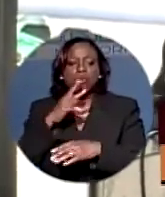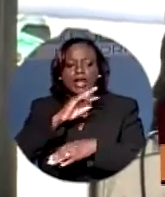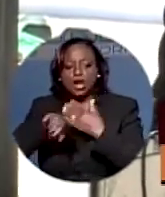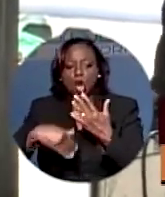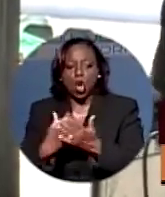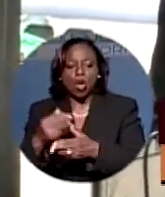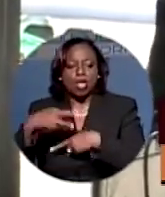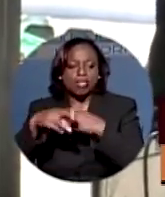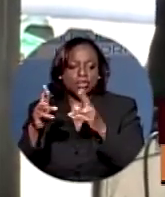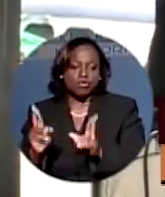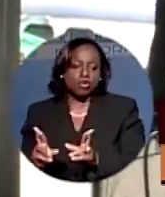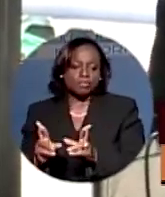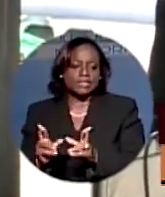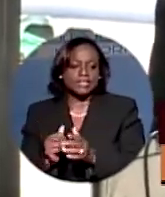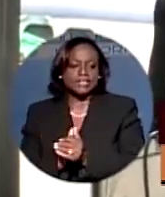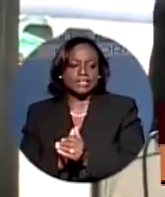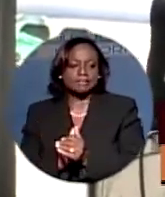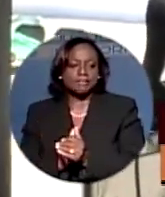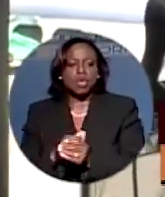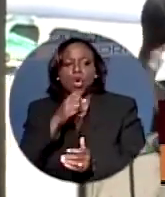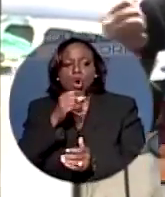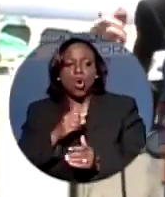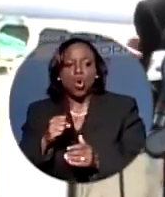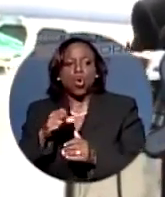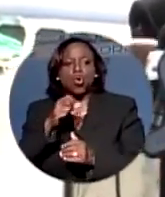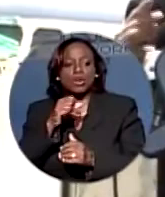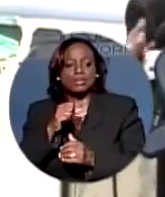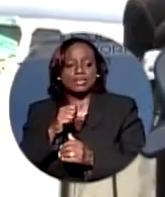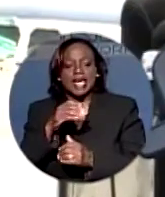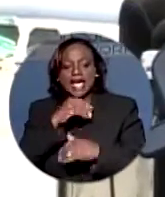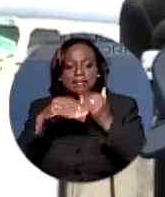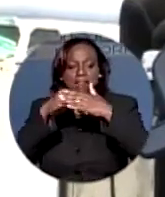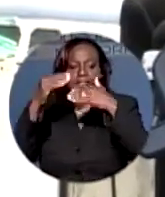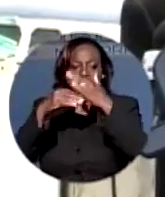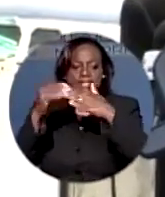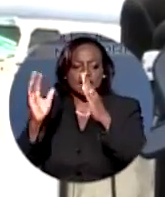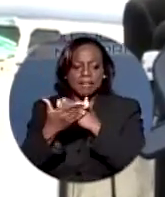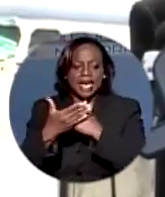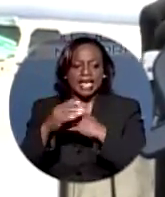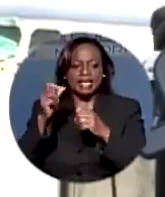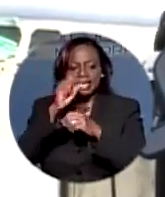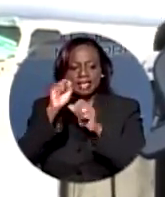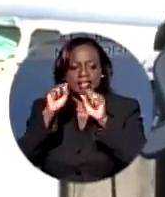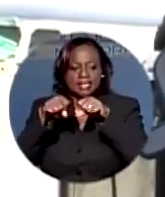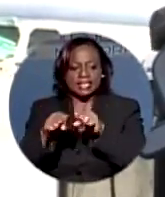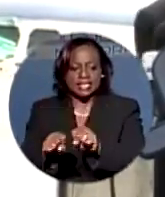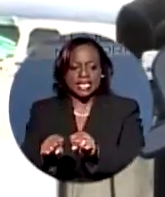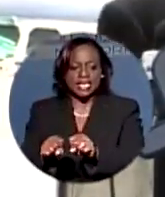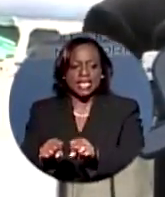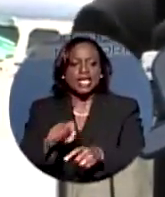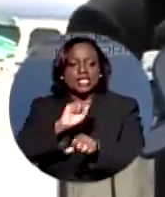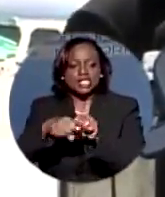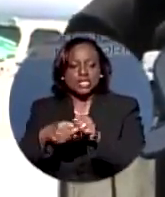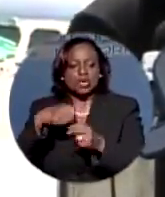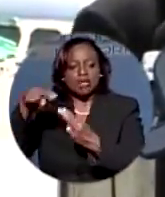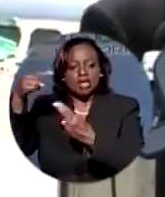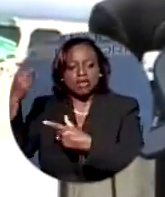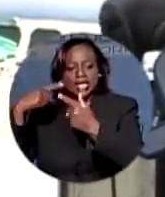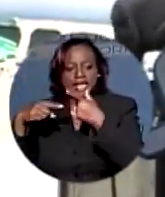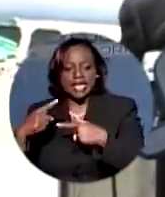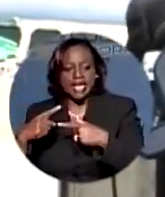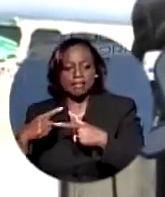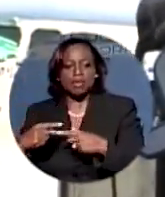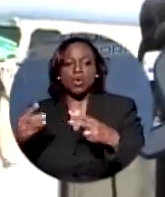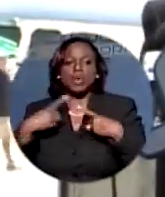etc. Old age at these buildings by the sea. So the hurricane came, we had to close,